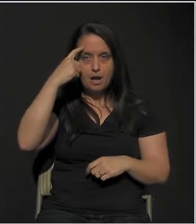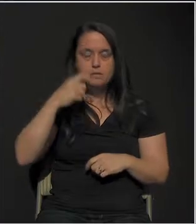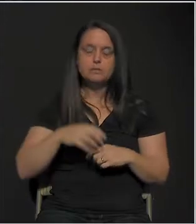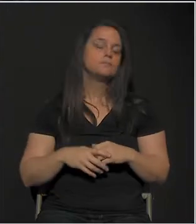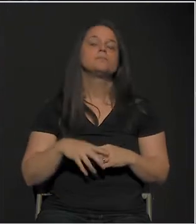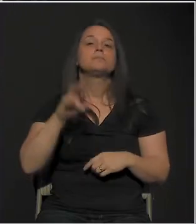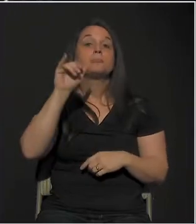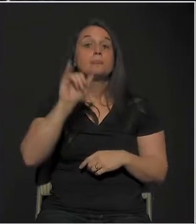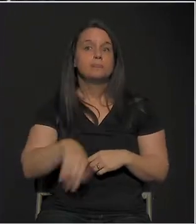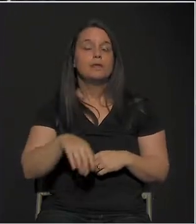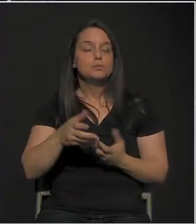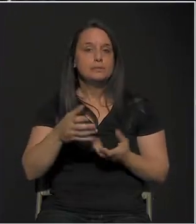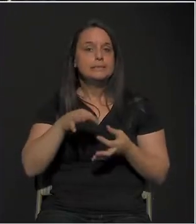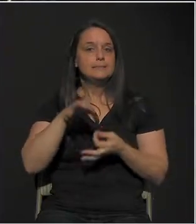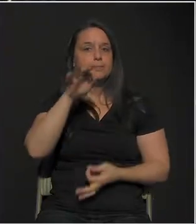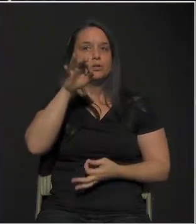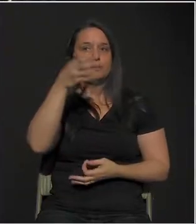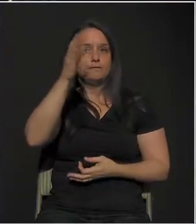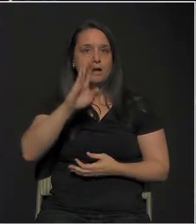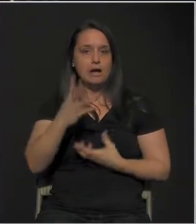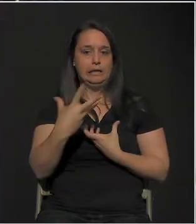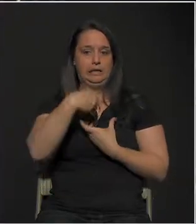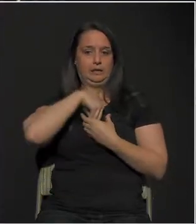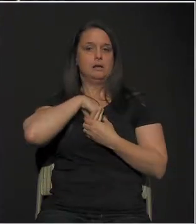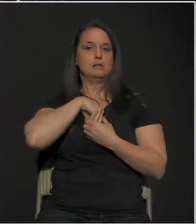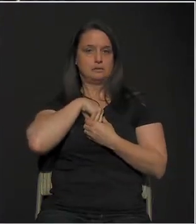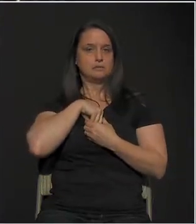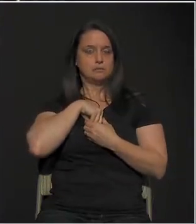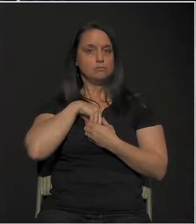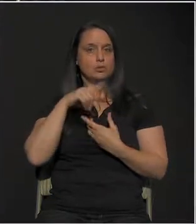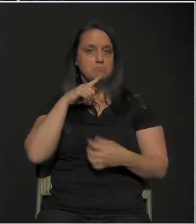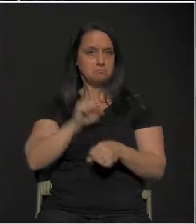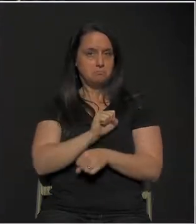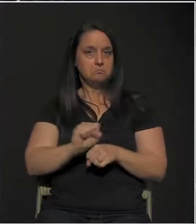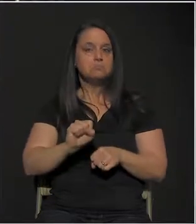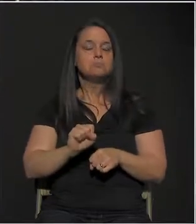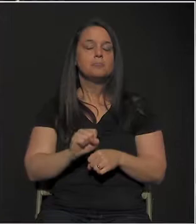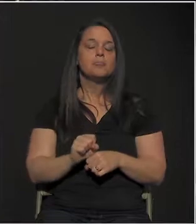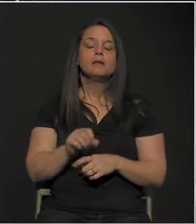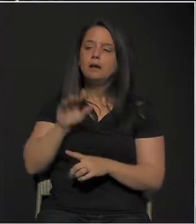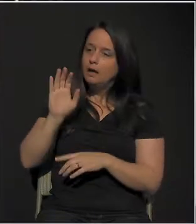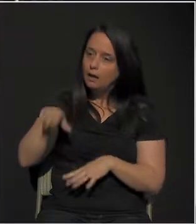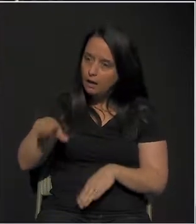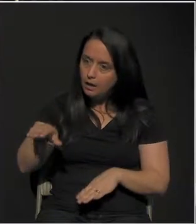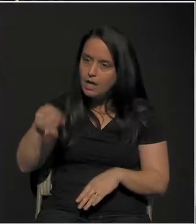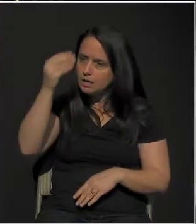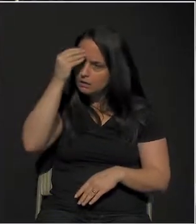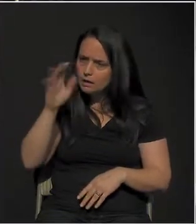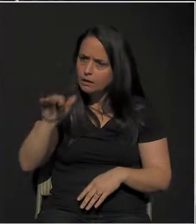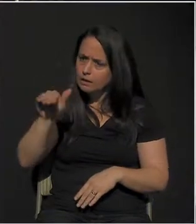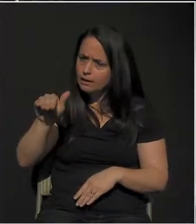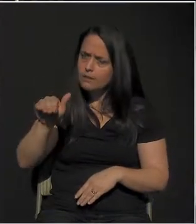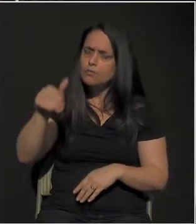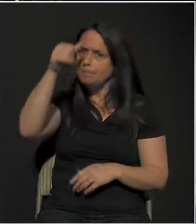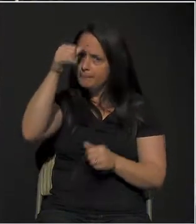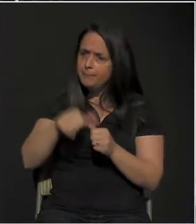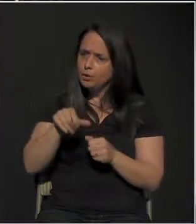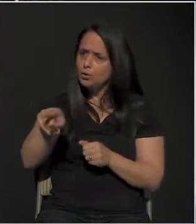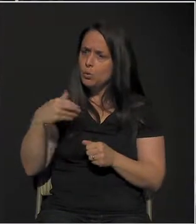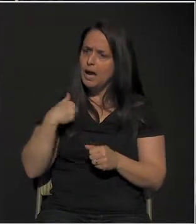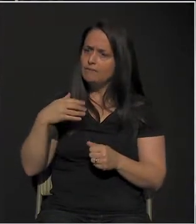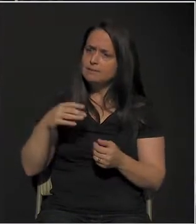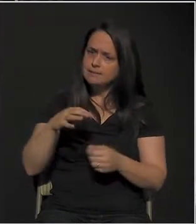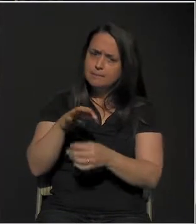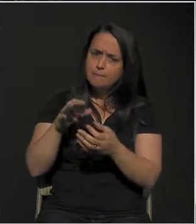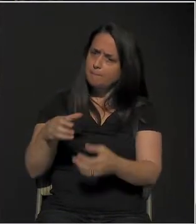us is. That's what Paul is telling Timothy. Remember that you've got divine supernatural power in